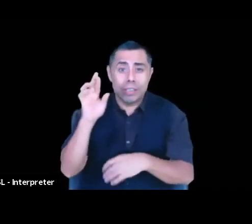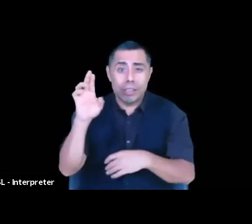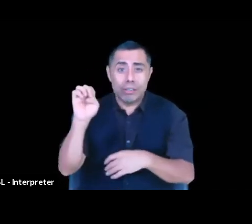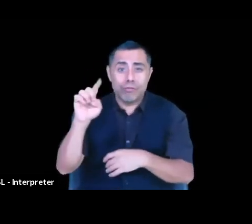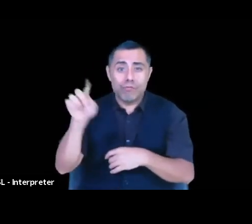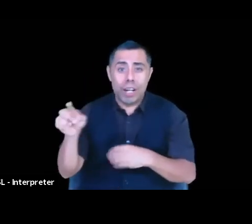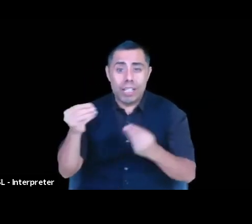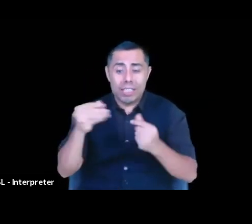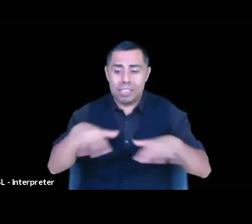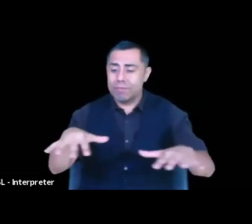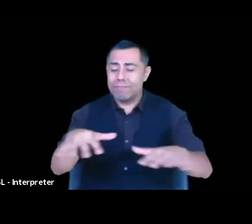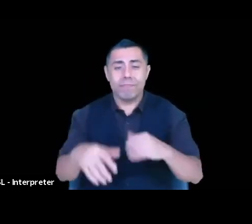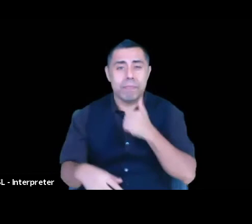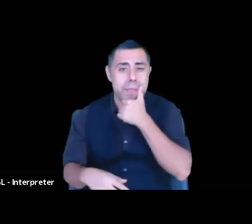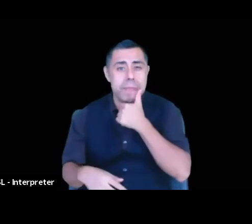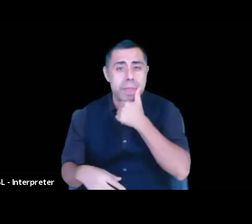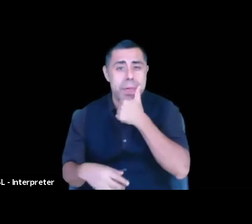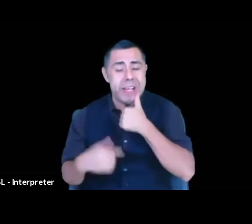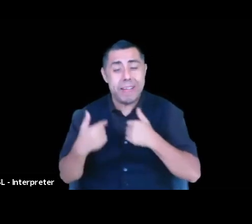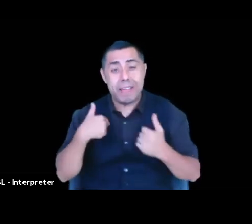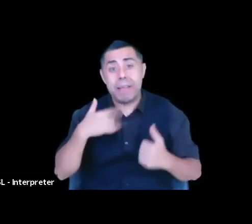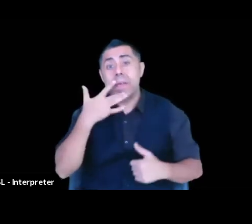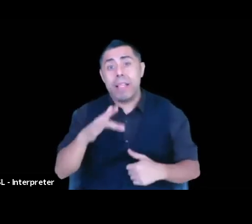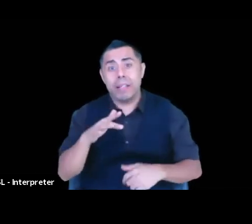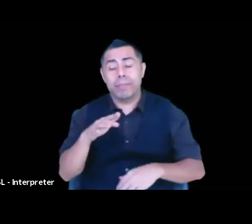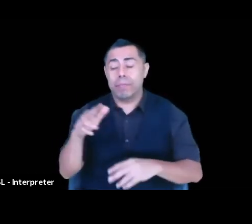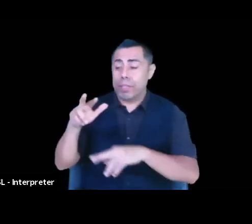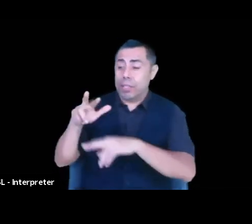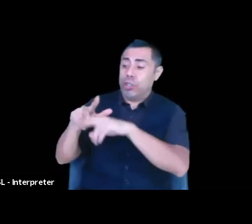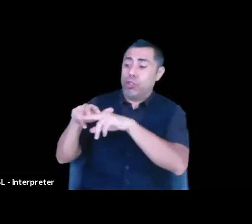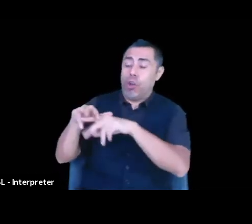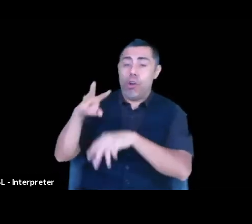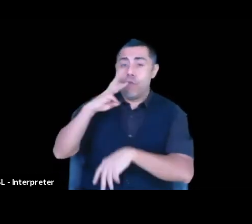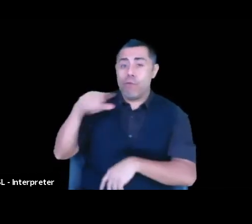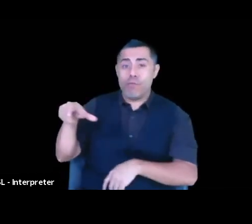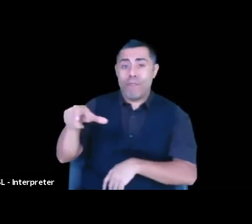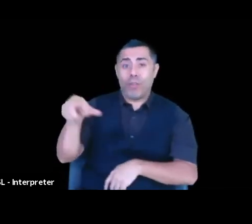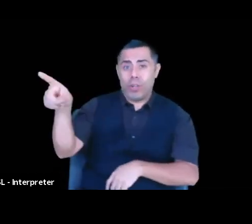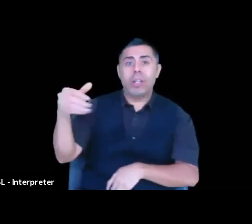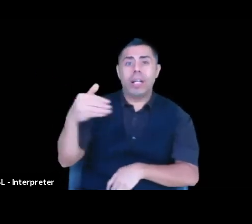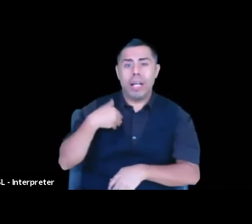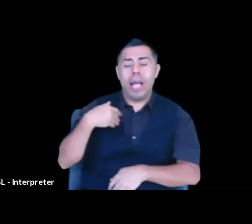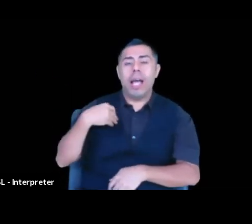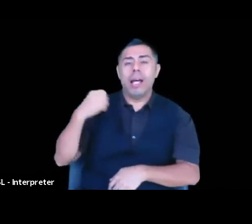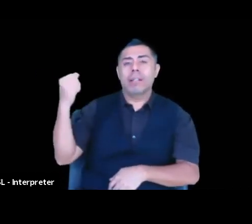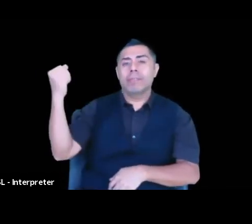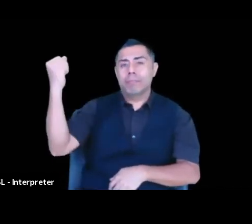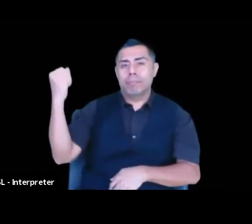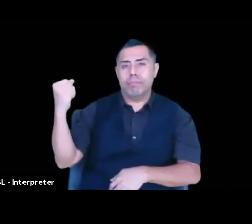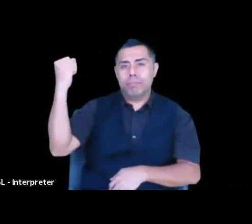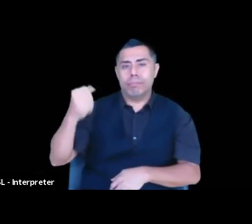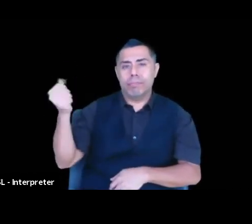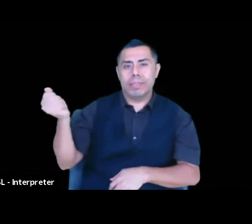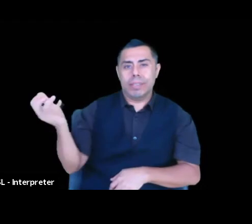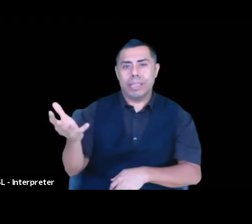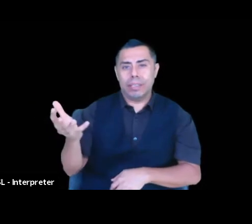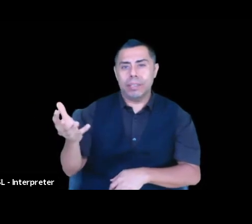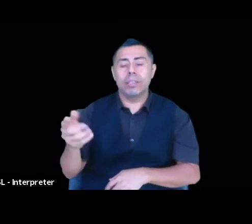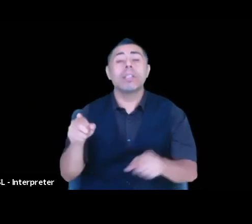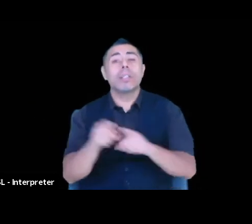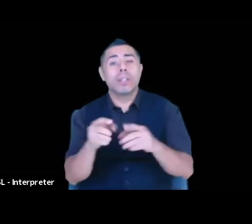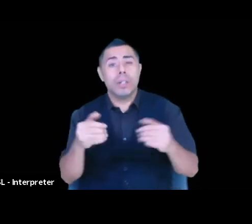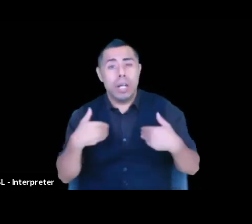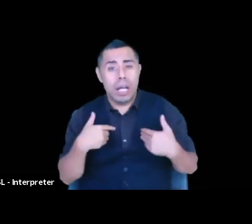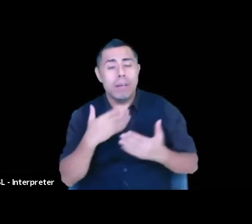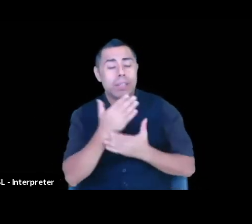from Salt River, where we actually have casinos, because not everyone does. And we also have land that we're leasing to companies where we get a small percentage of